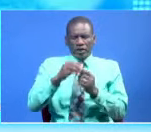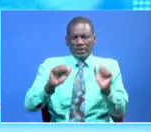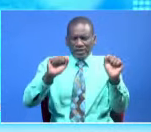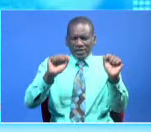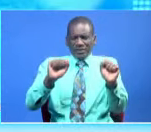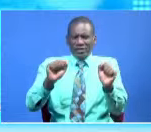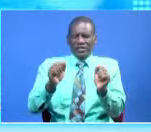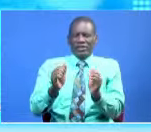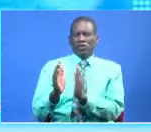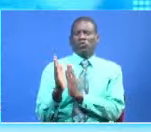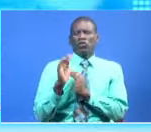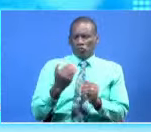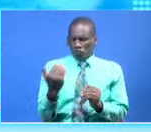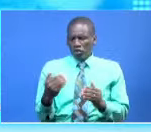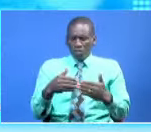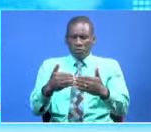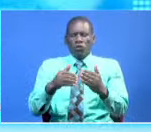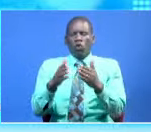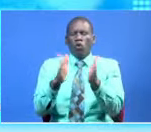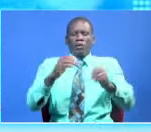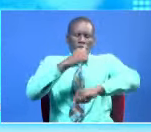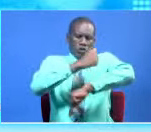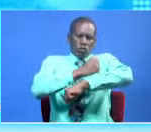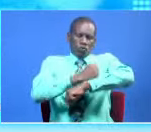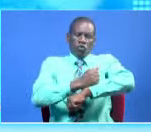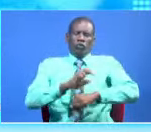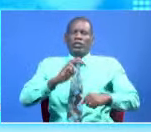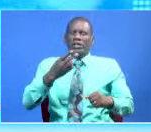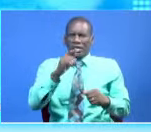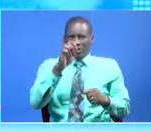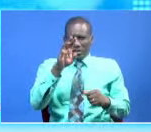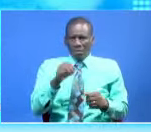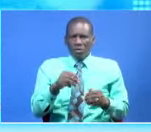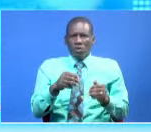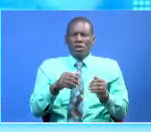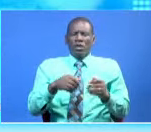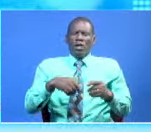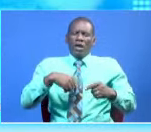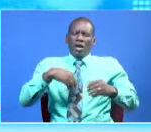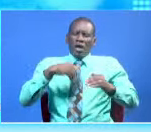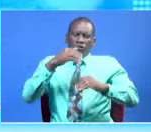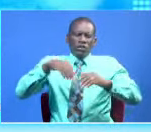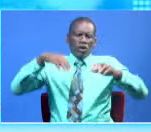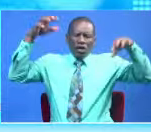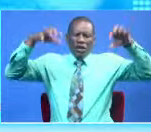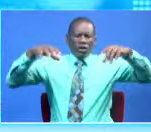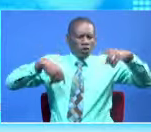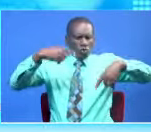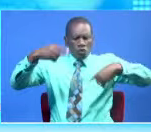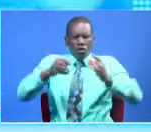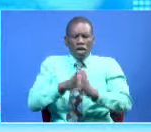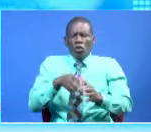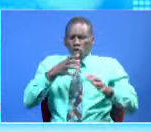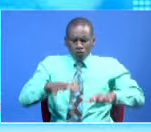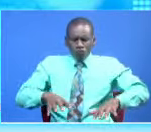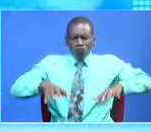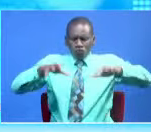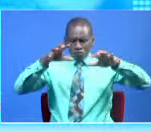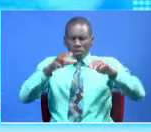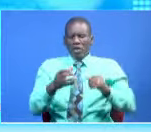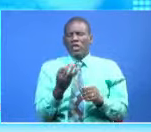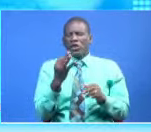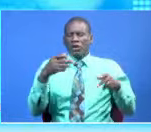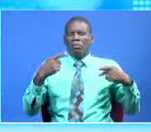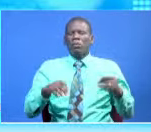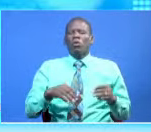of schools for the second term amidst heavy rains and flooding across the country. This as three more people were swept away by